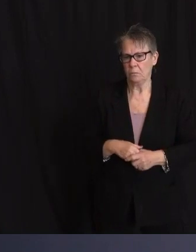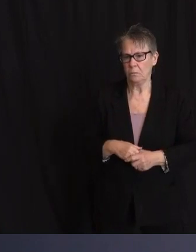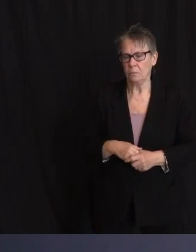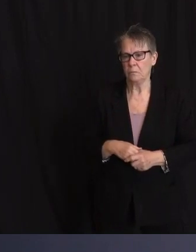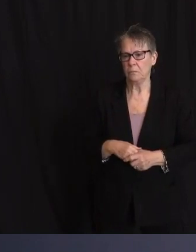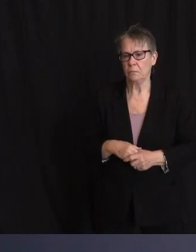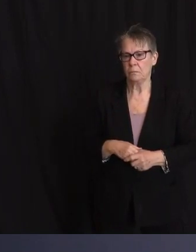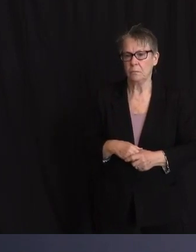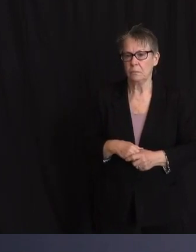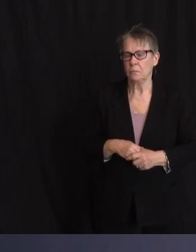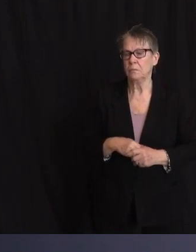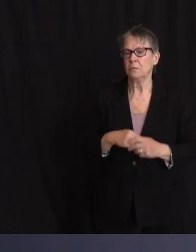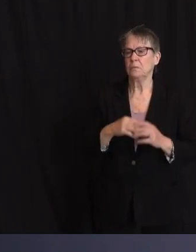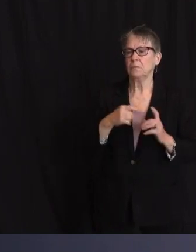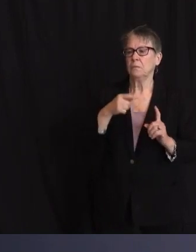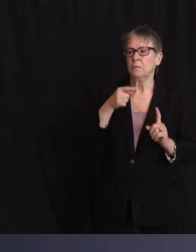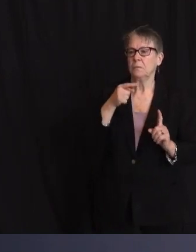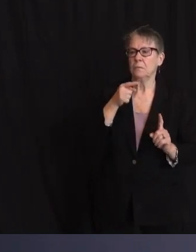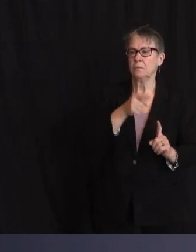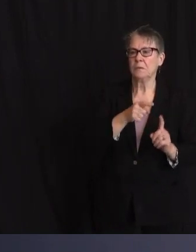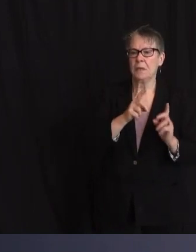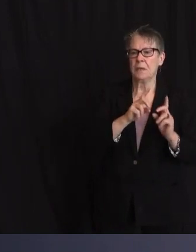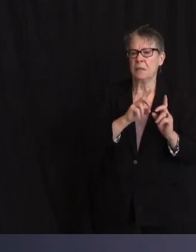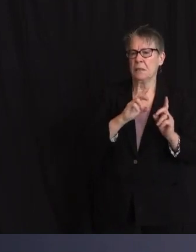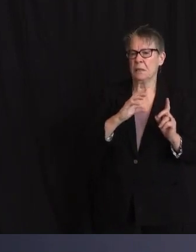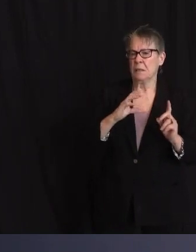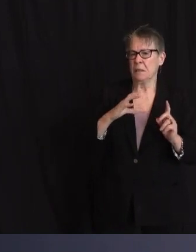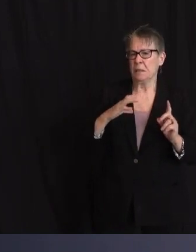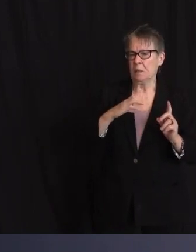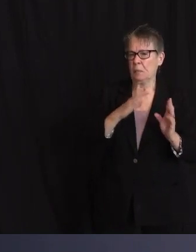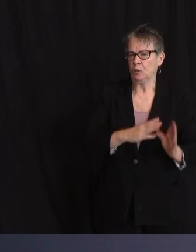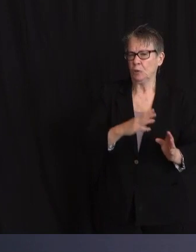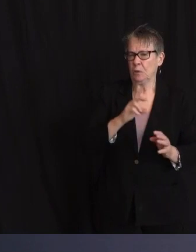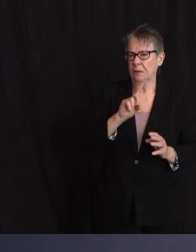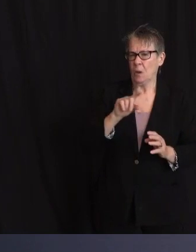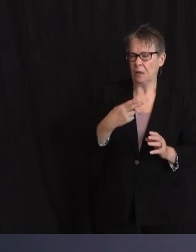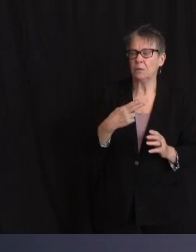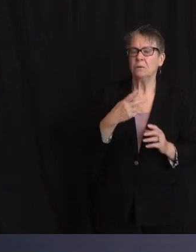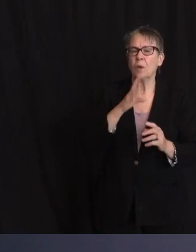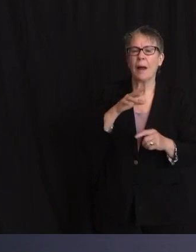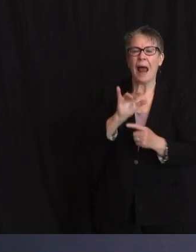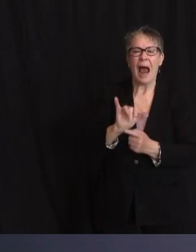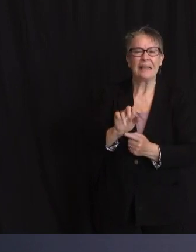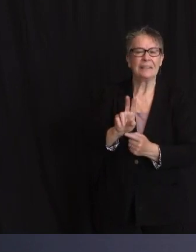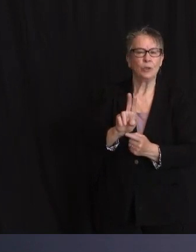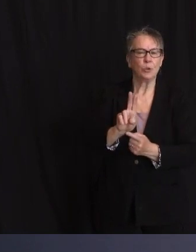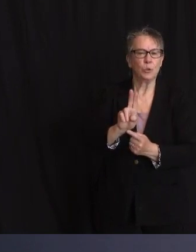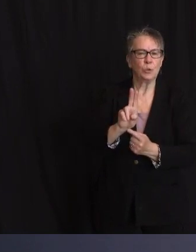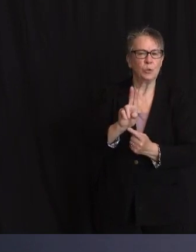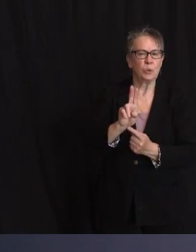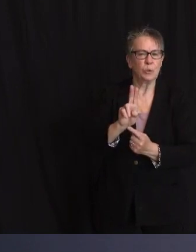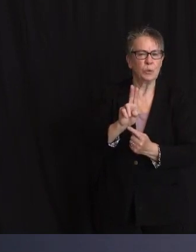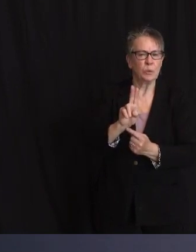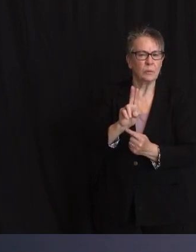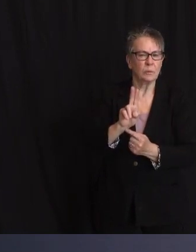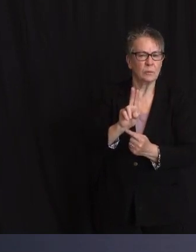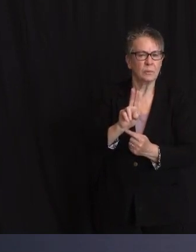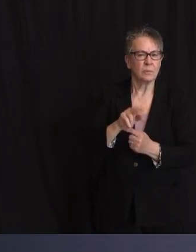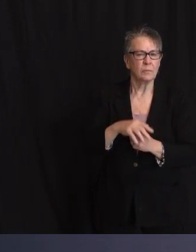number of organizations in New Jersey, a number of hospitals that are in clinical trials to see the efficacy